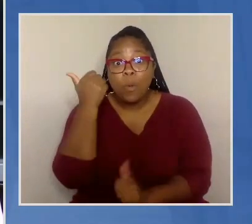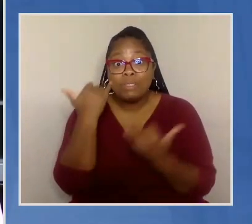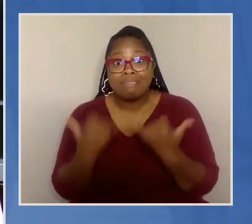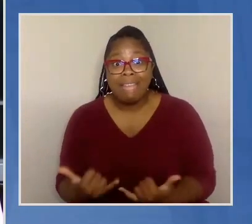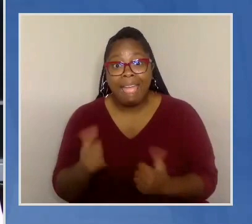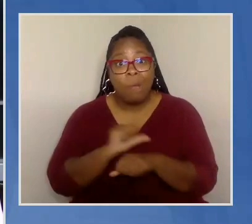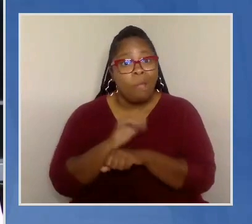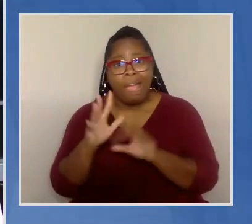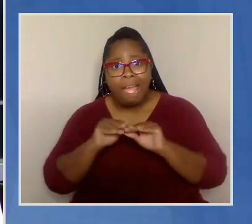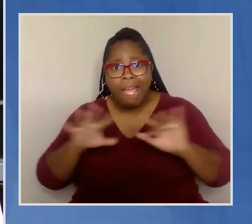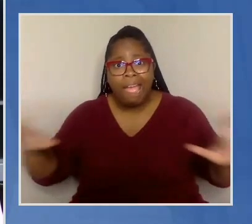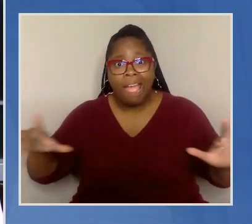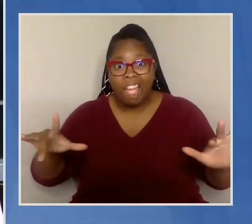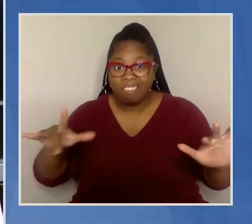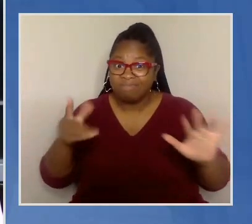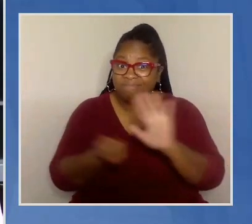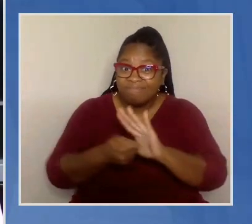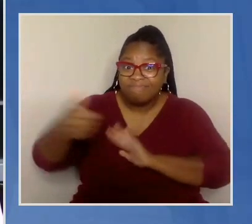most,